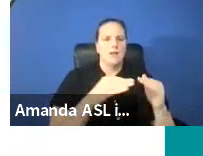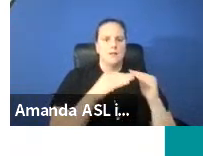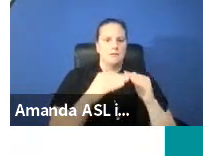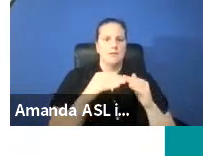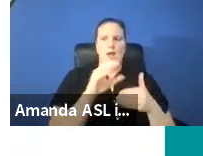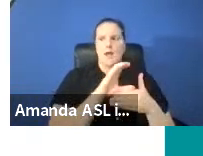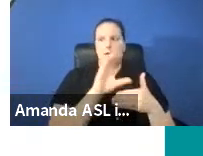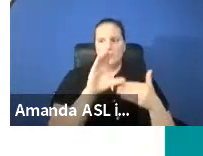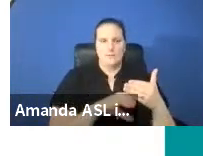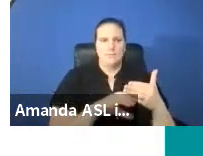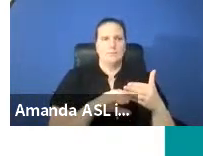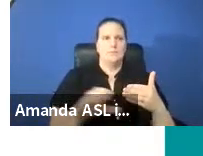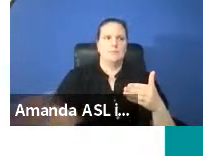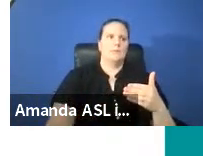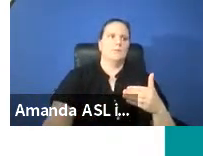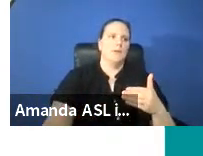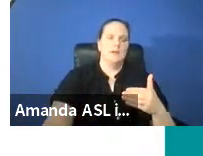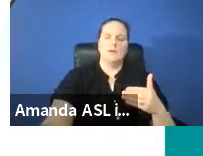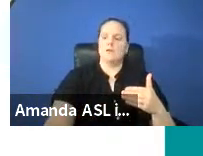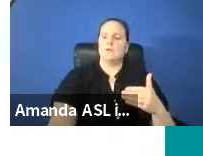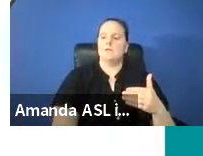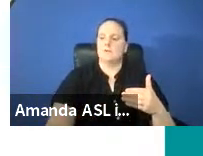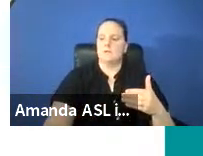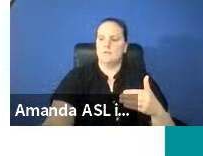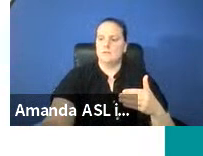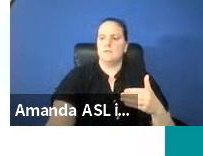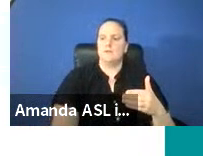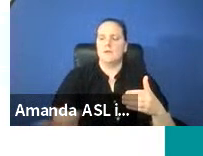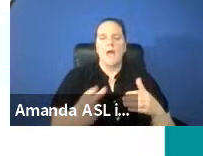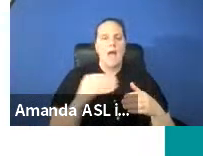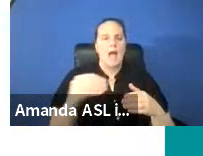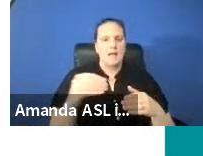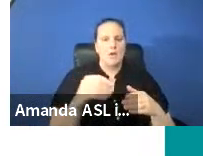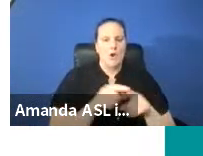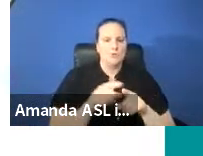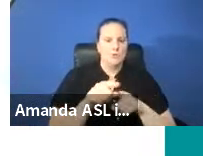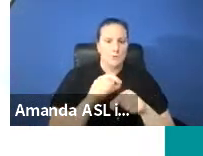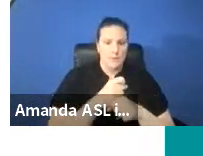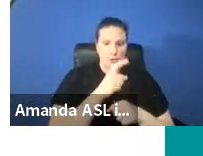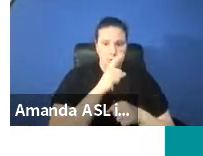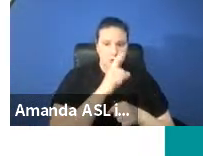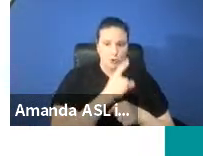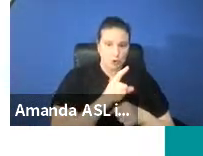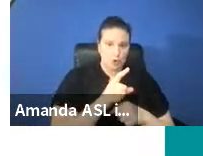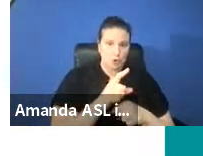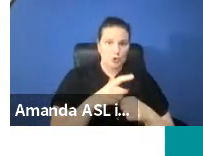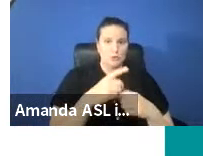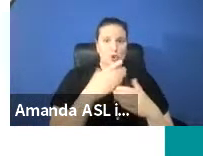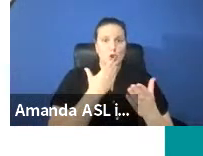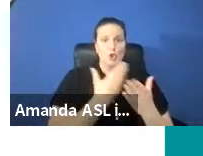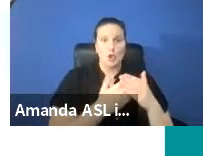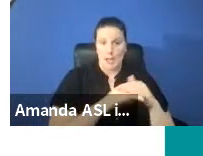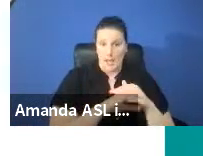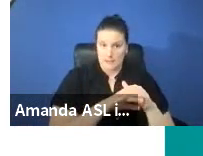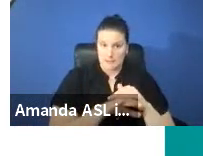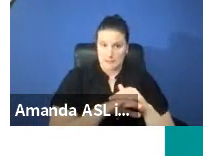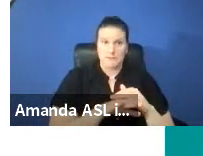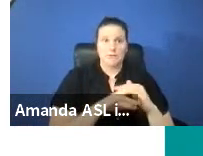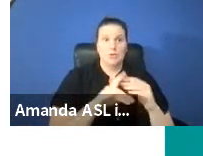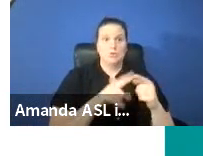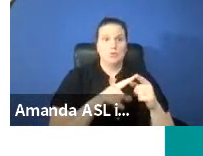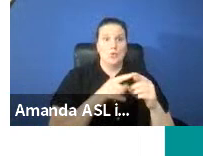in terms of economic opportunity as well as in terms of ensuring good access to